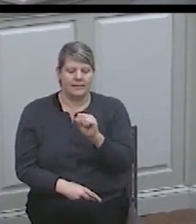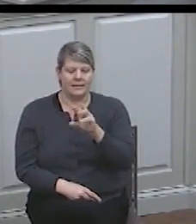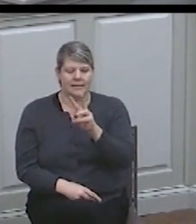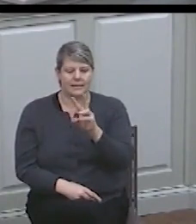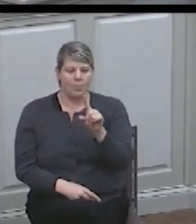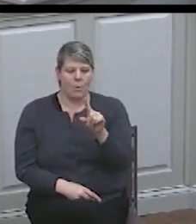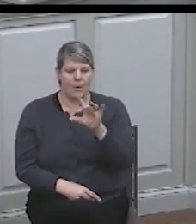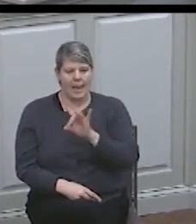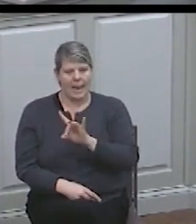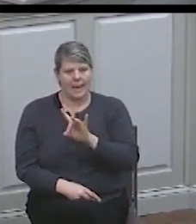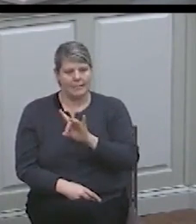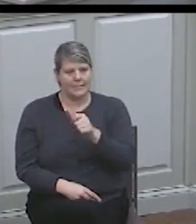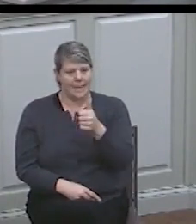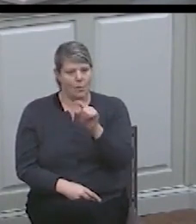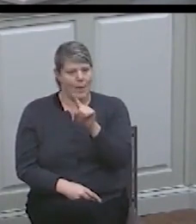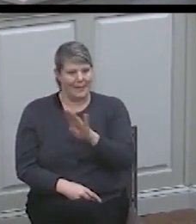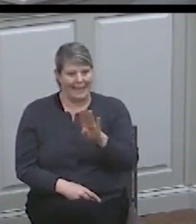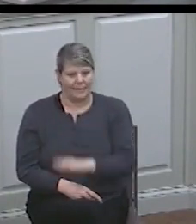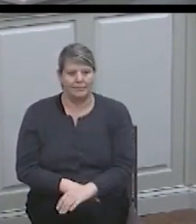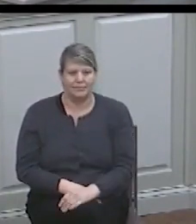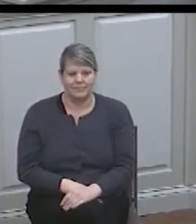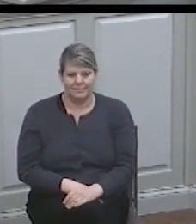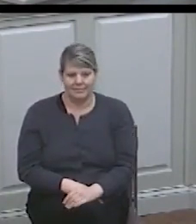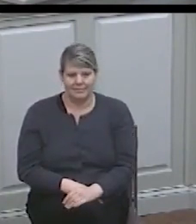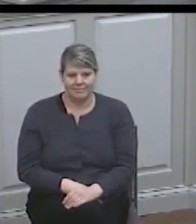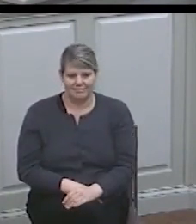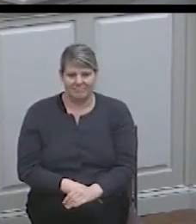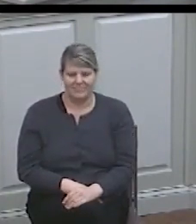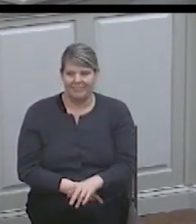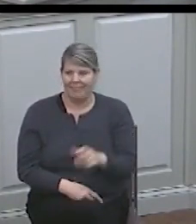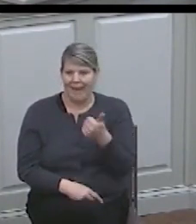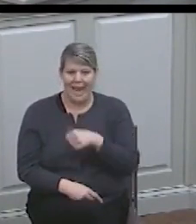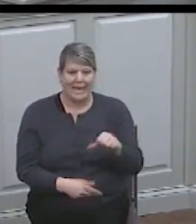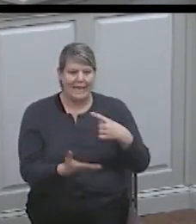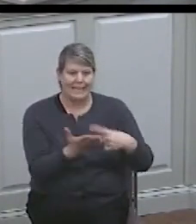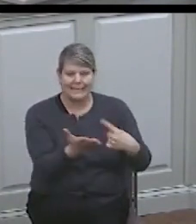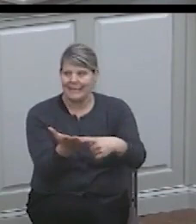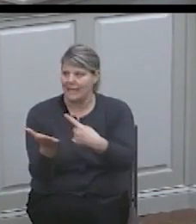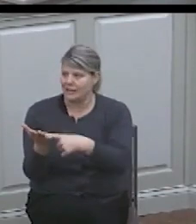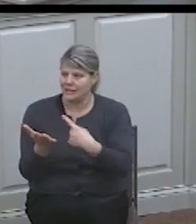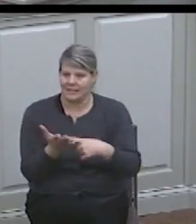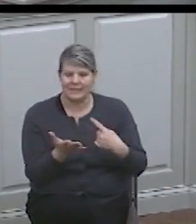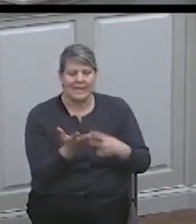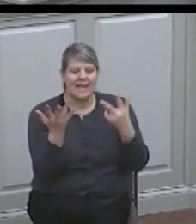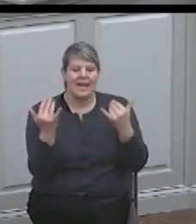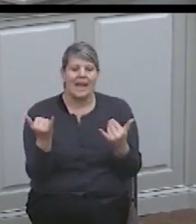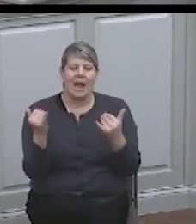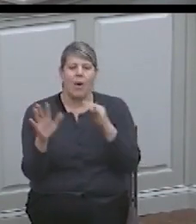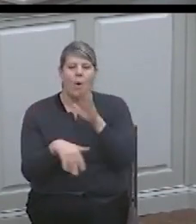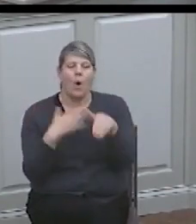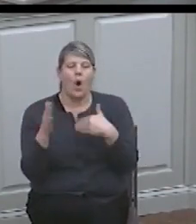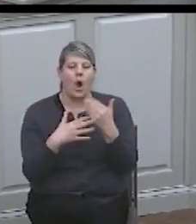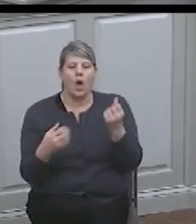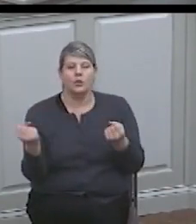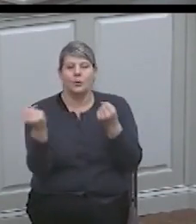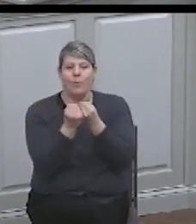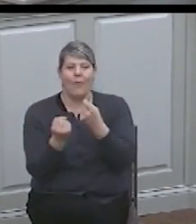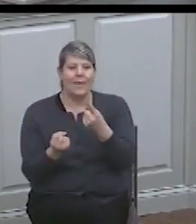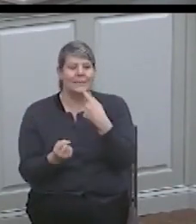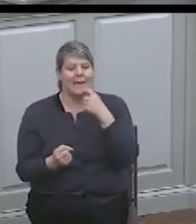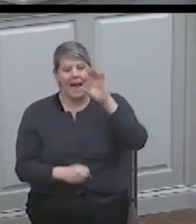Second. Motion has been made and seconded. Any discussion? Not, a call for the vote. All in favor signify